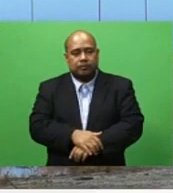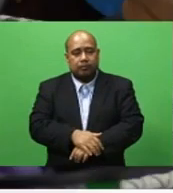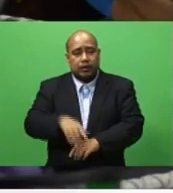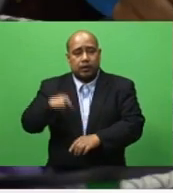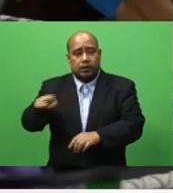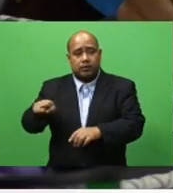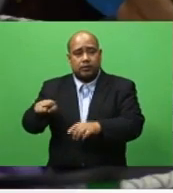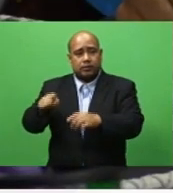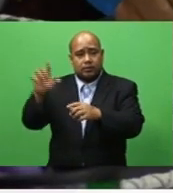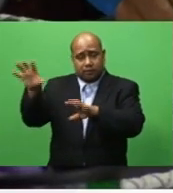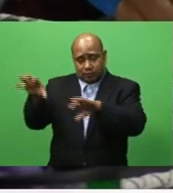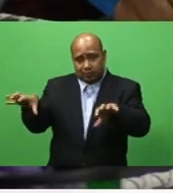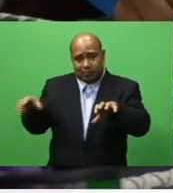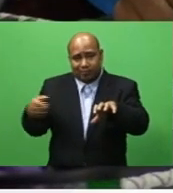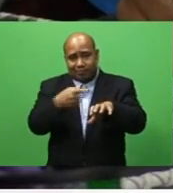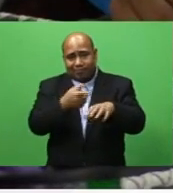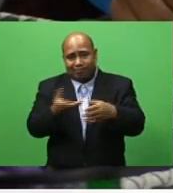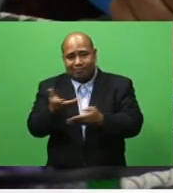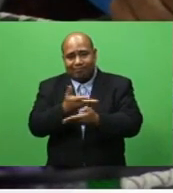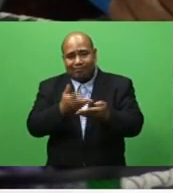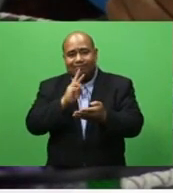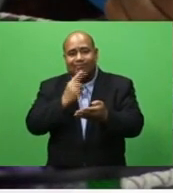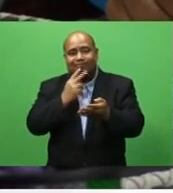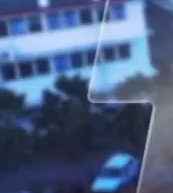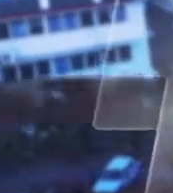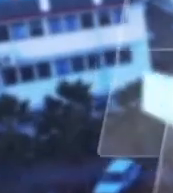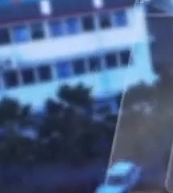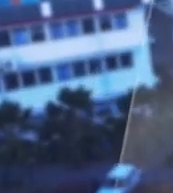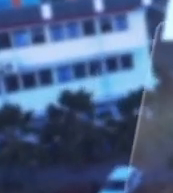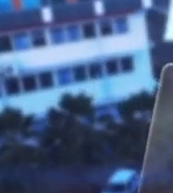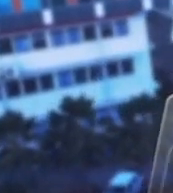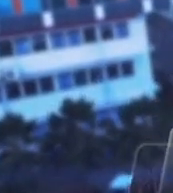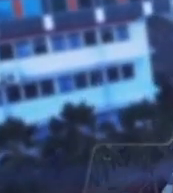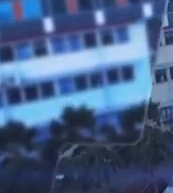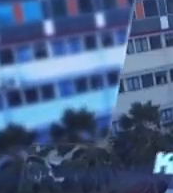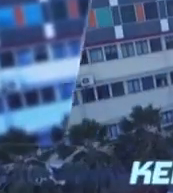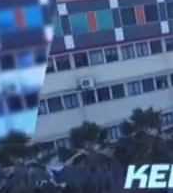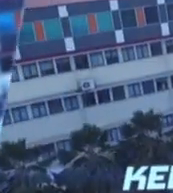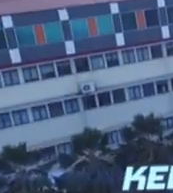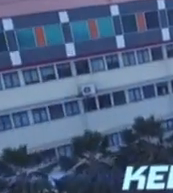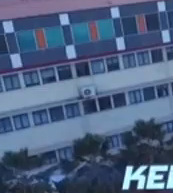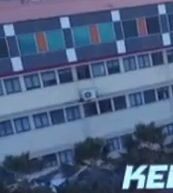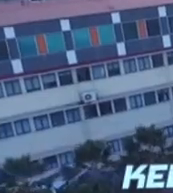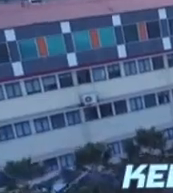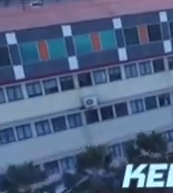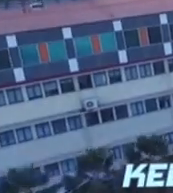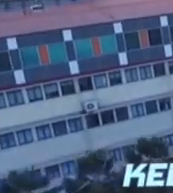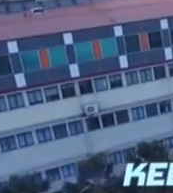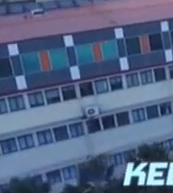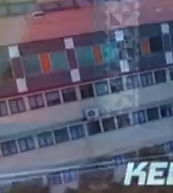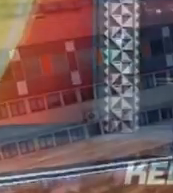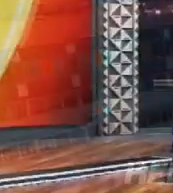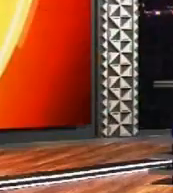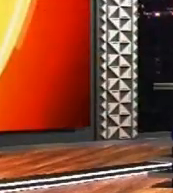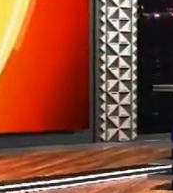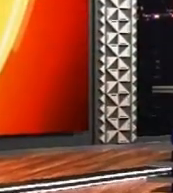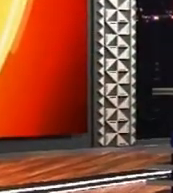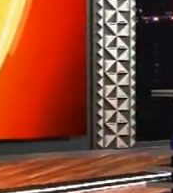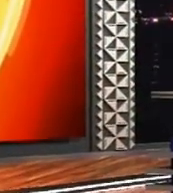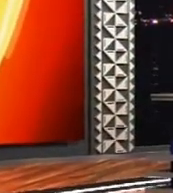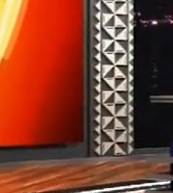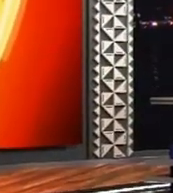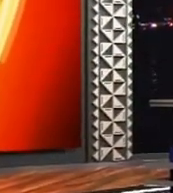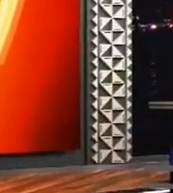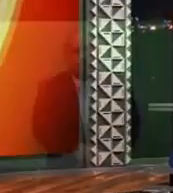fake EIA consultants. From the studios of FBC Suva, Jackie